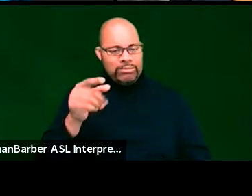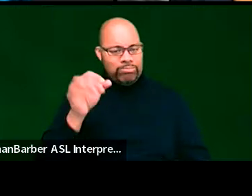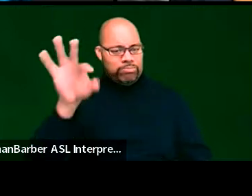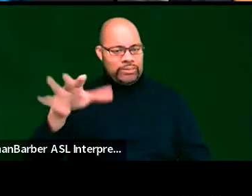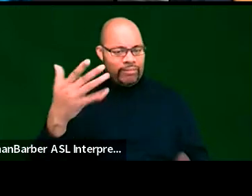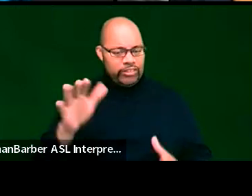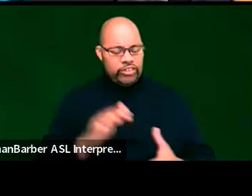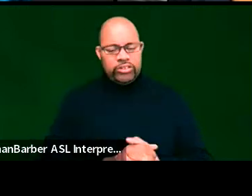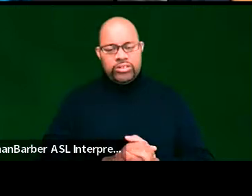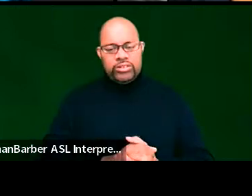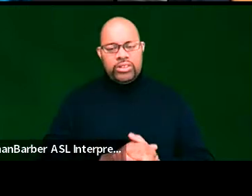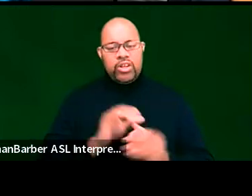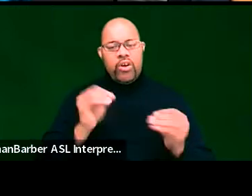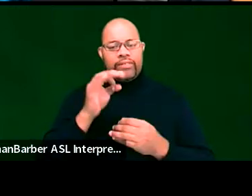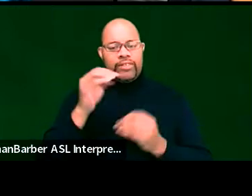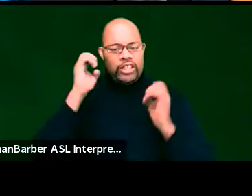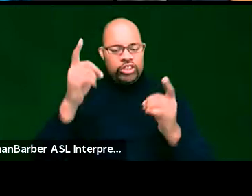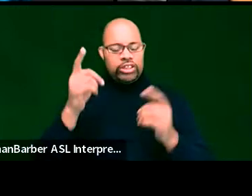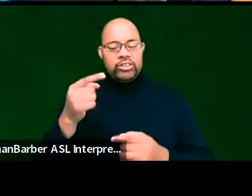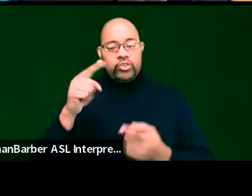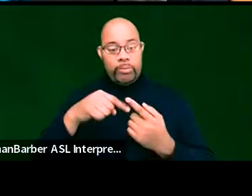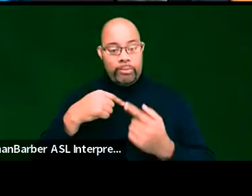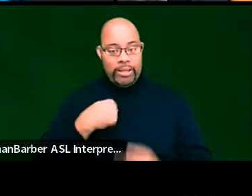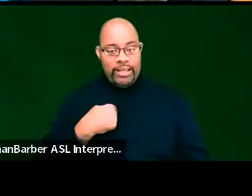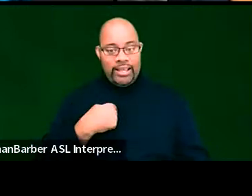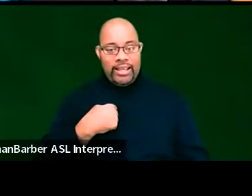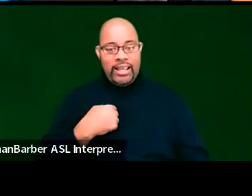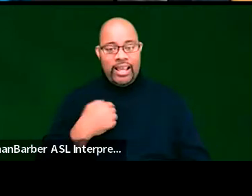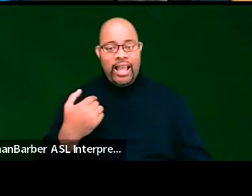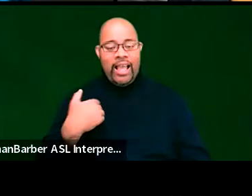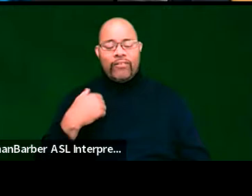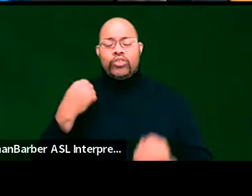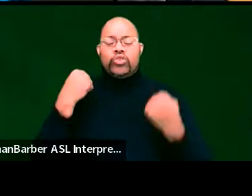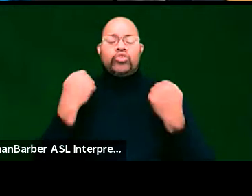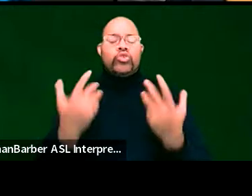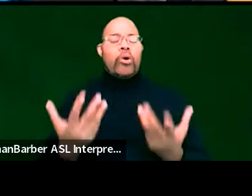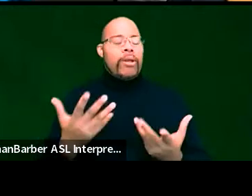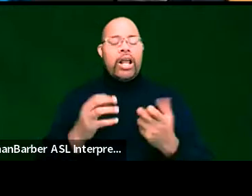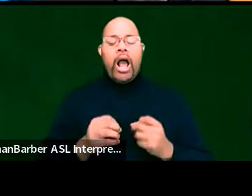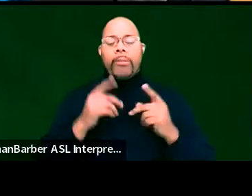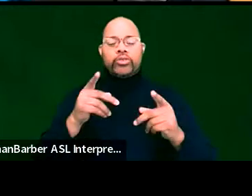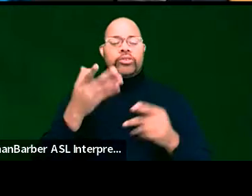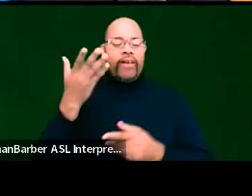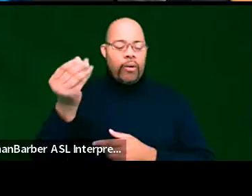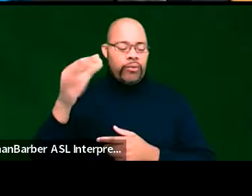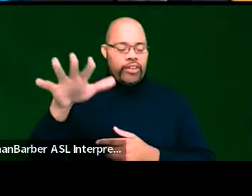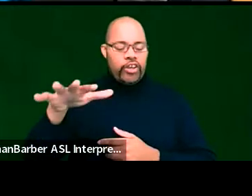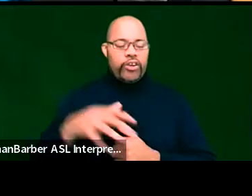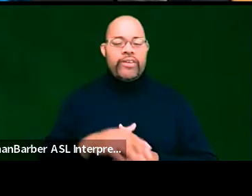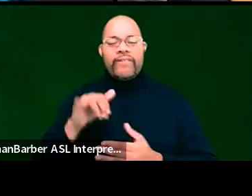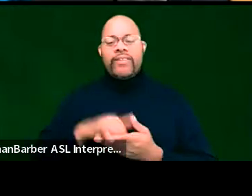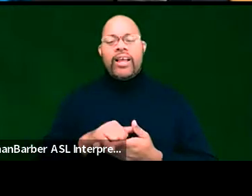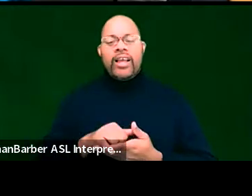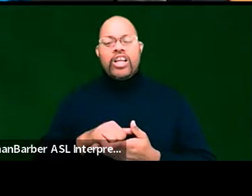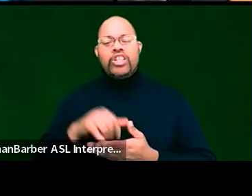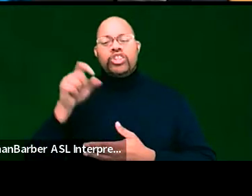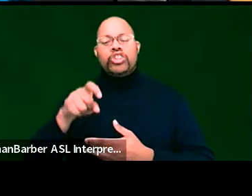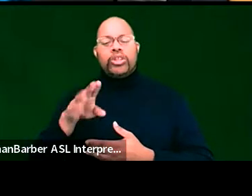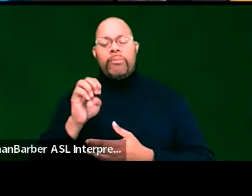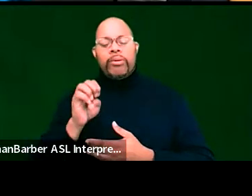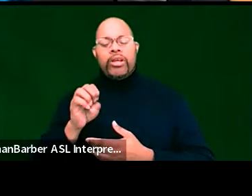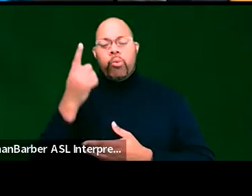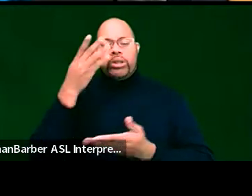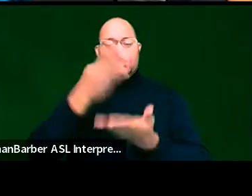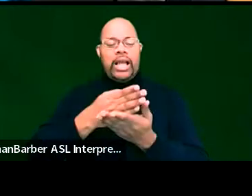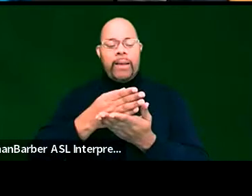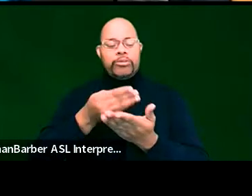in, is the Office of Education. To me, there are so many opportunities out there that should be a